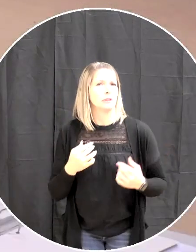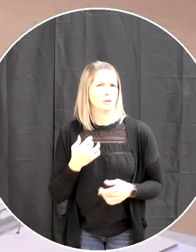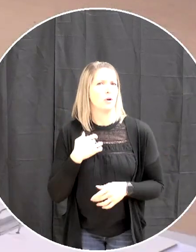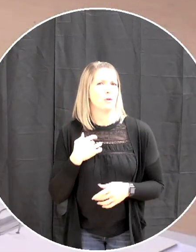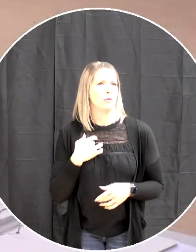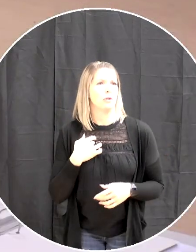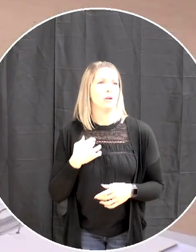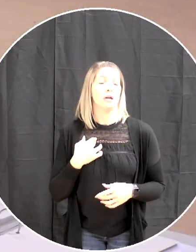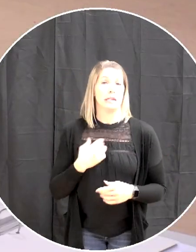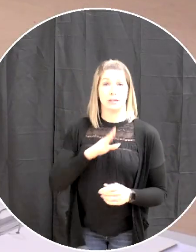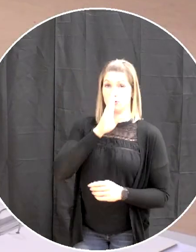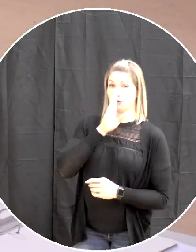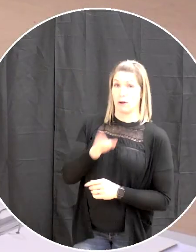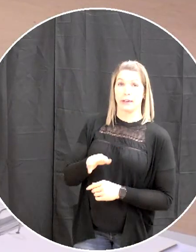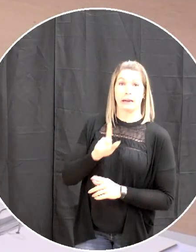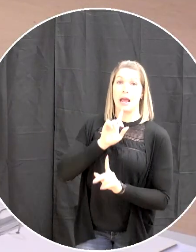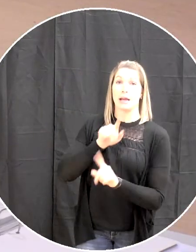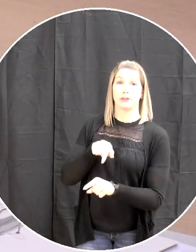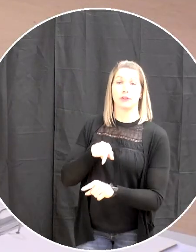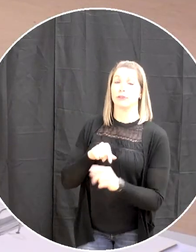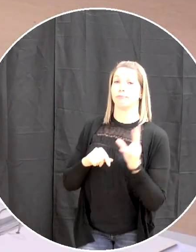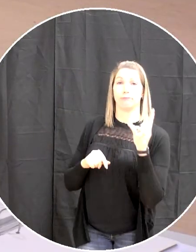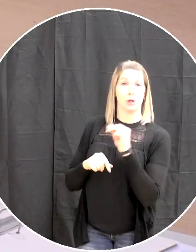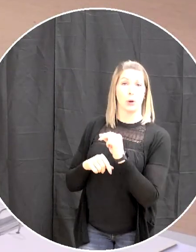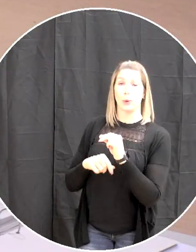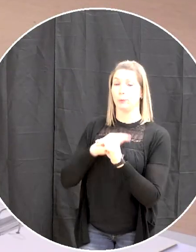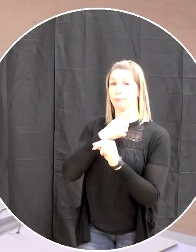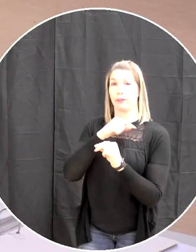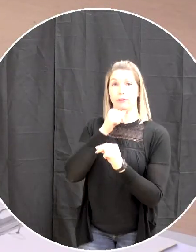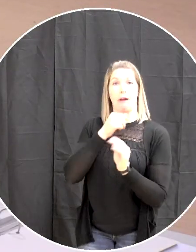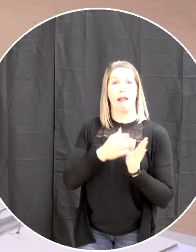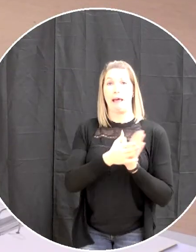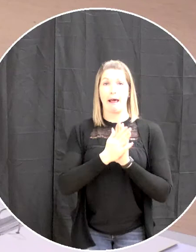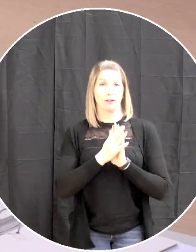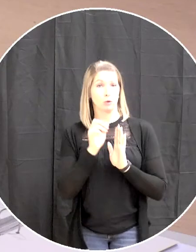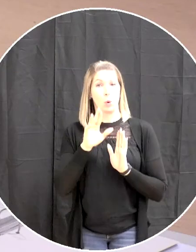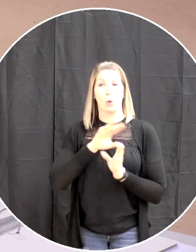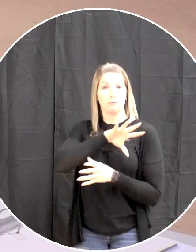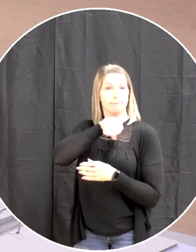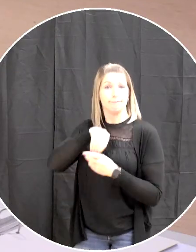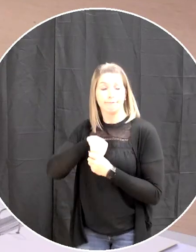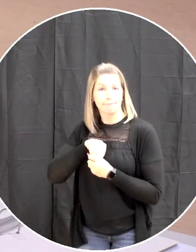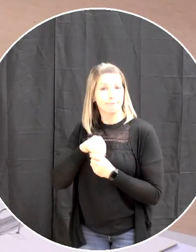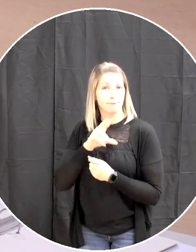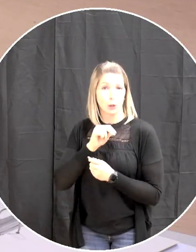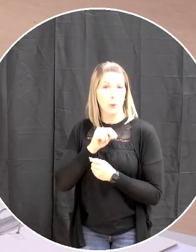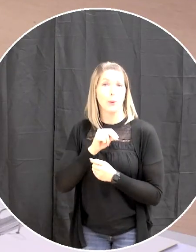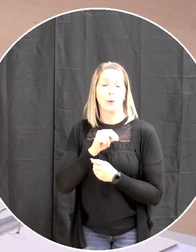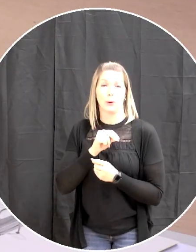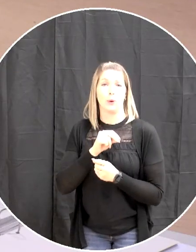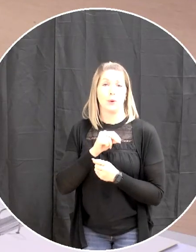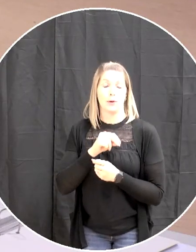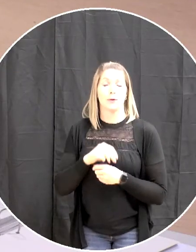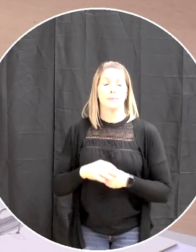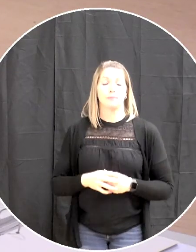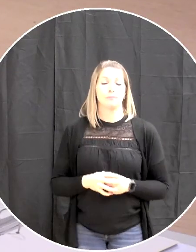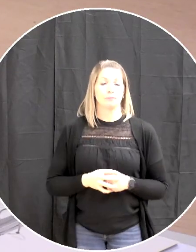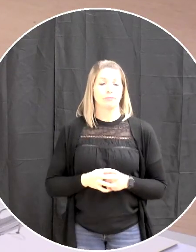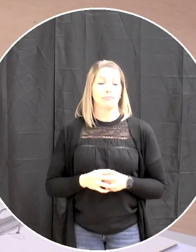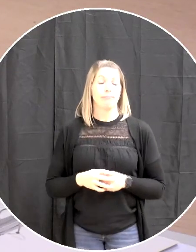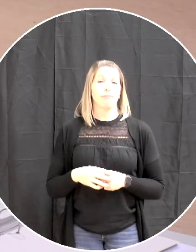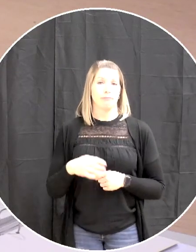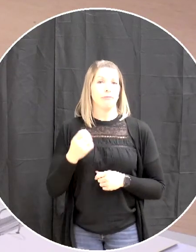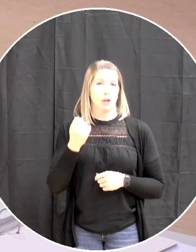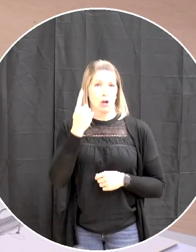frankly, no, there wasn't. And again, you know, I certainly appreciate the complexities